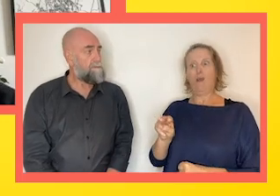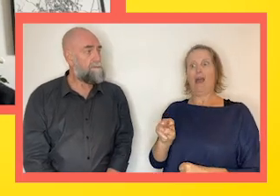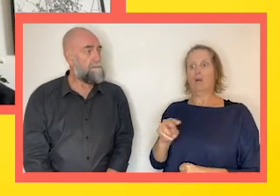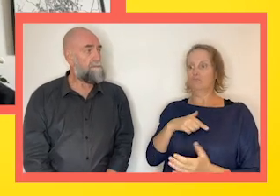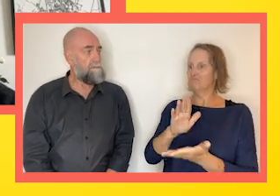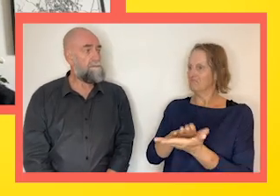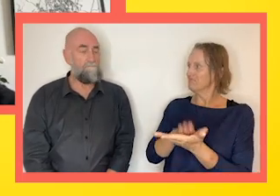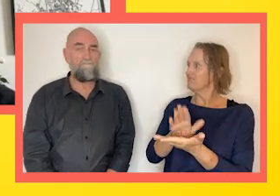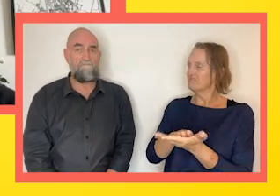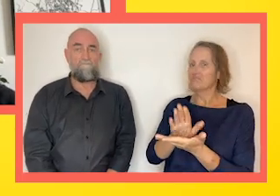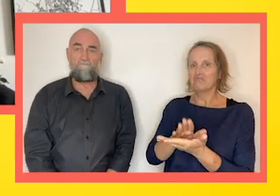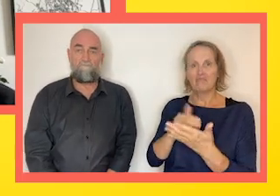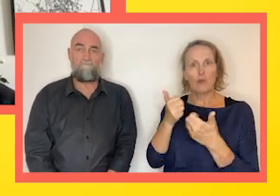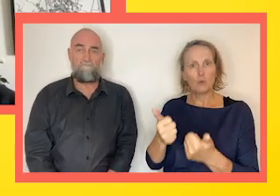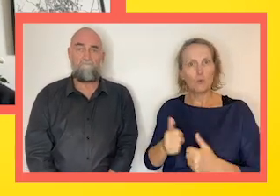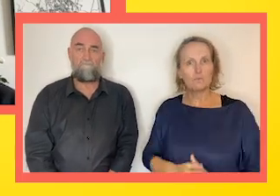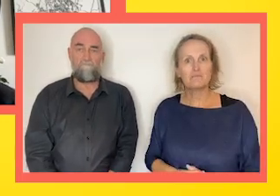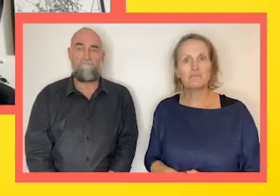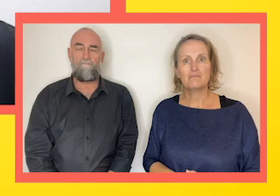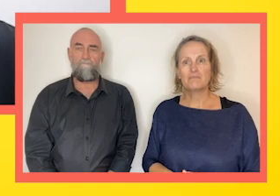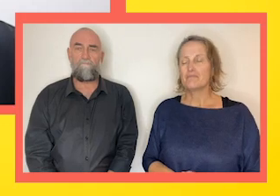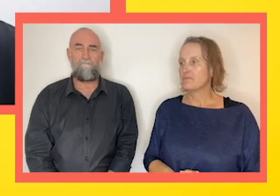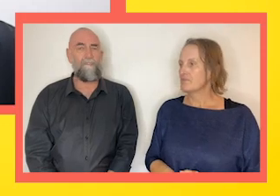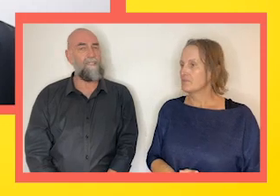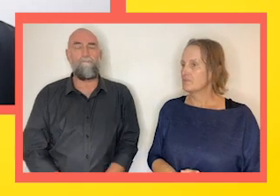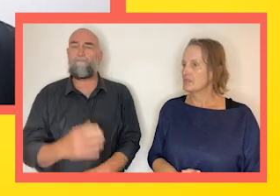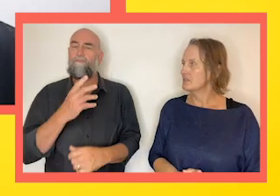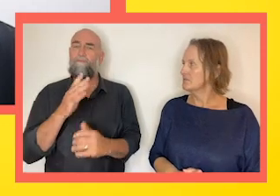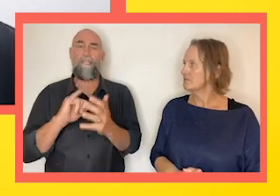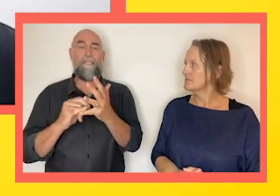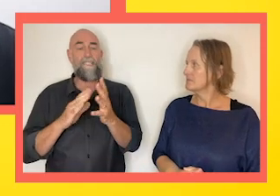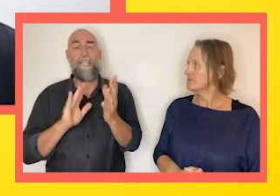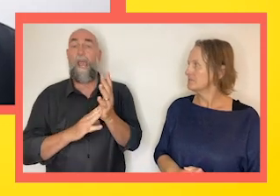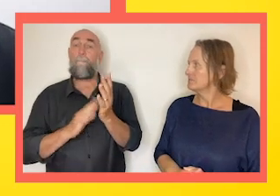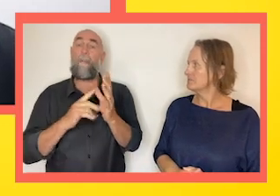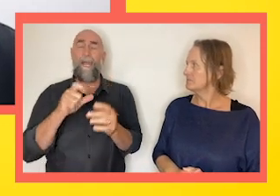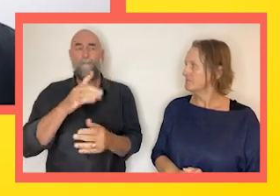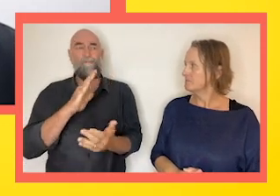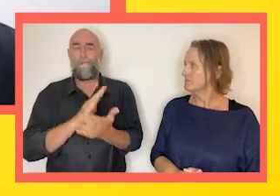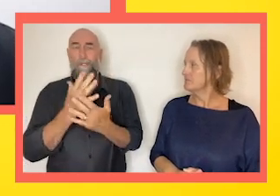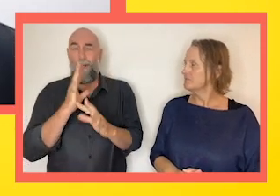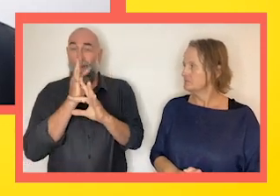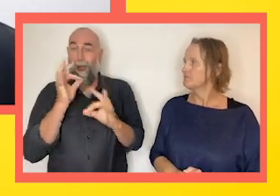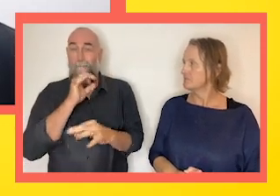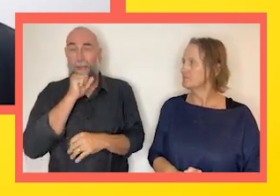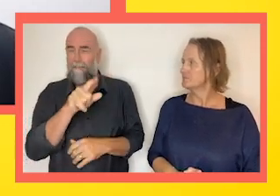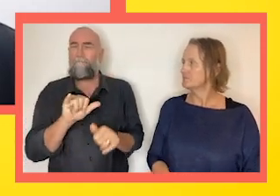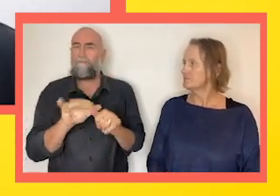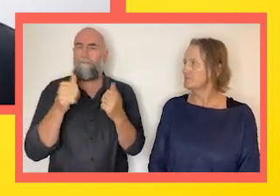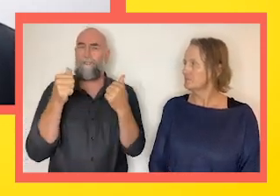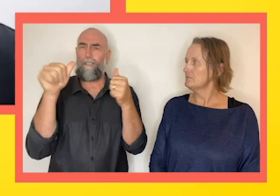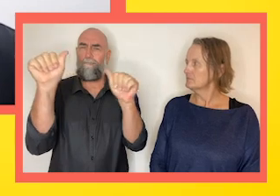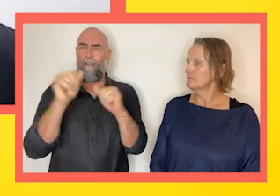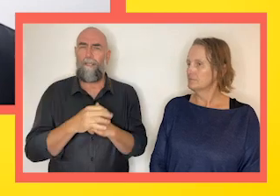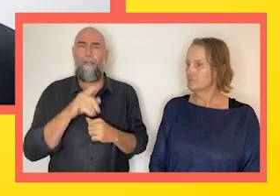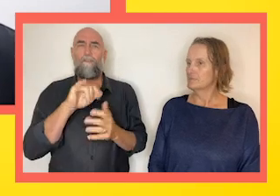was pretty happy to be sitting in the grandstand for that one. Sam Mack, one of the quiet achievers of the Paralympic movement. And if I'm doing my maths correctly,